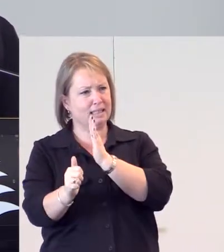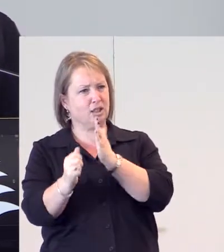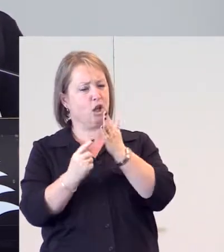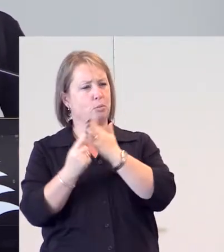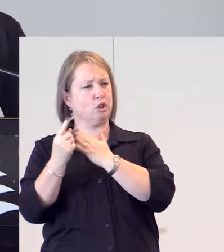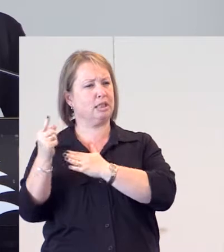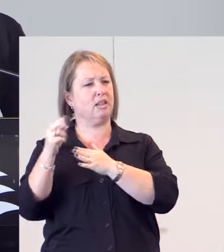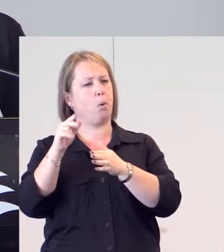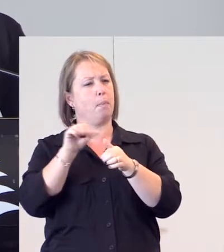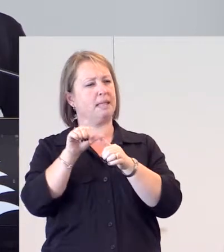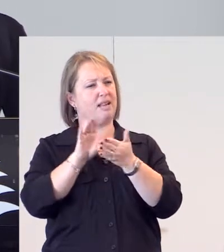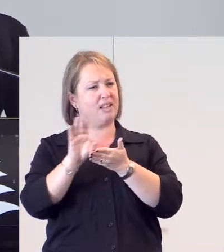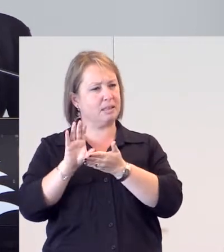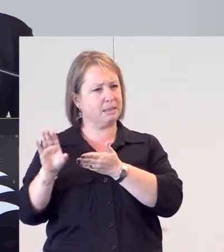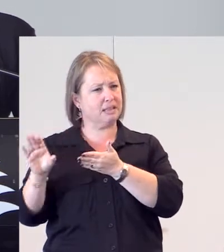investment